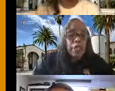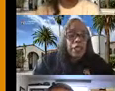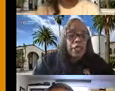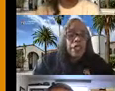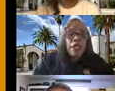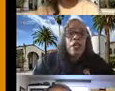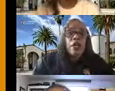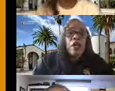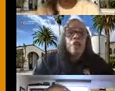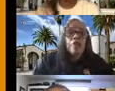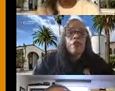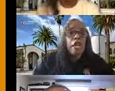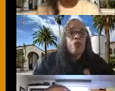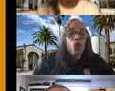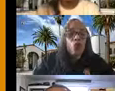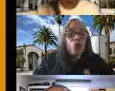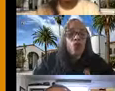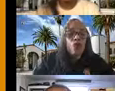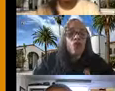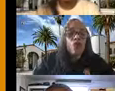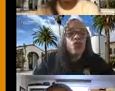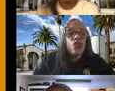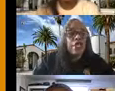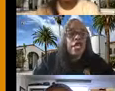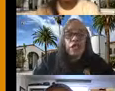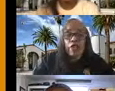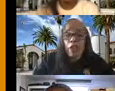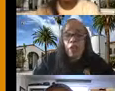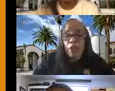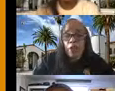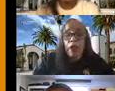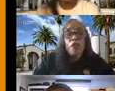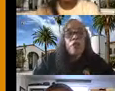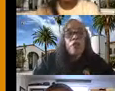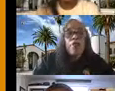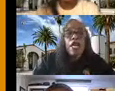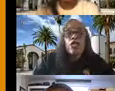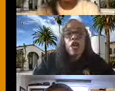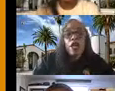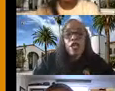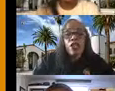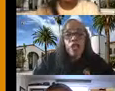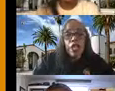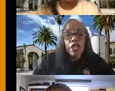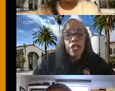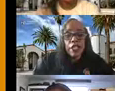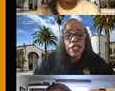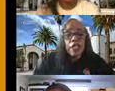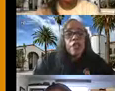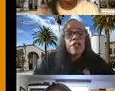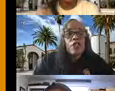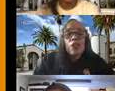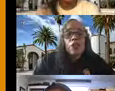primarily because they weren't aware of resources that could have helped them. That's why HGS